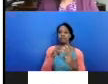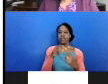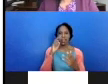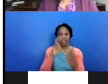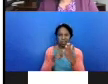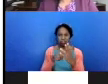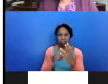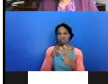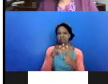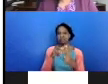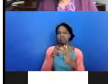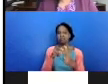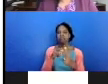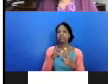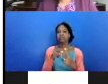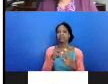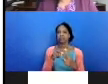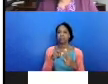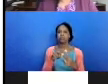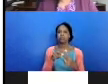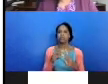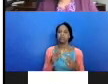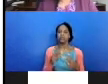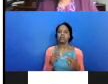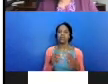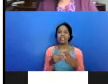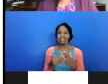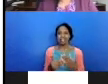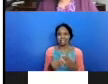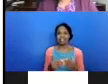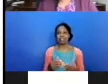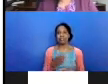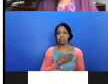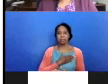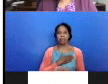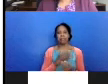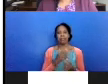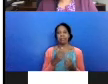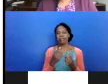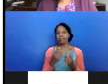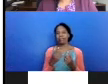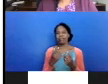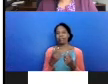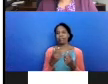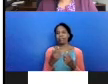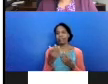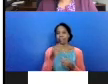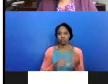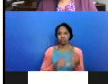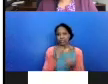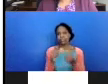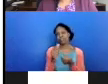able to attend to both. That it's not one, it's not either a social analysis or a psychological analysis. I find it's